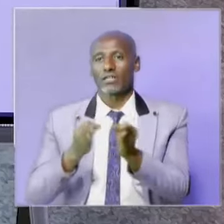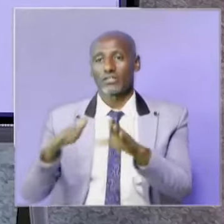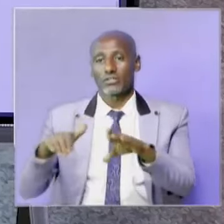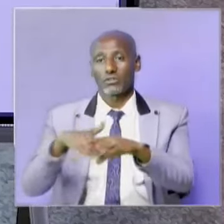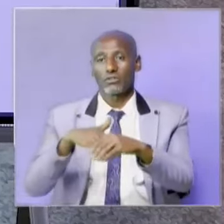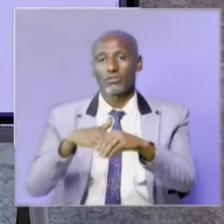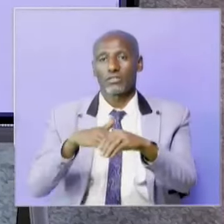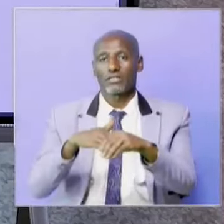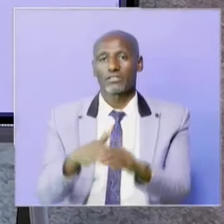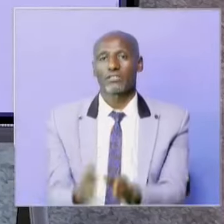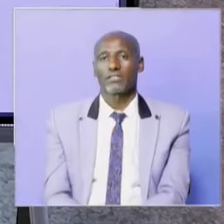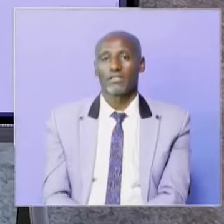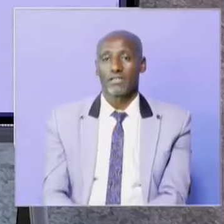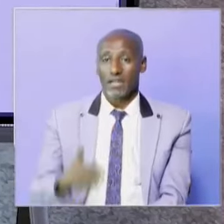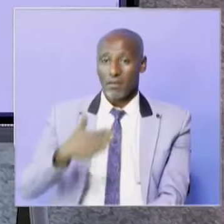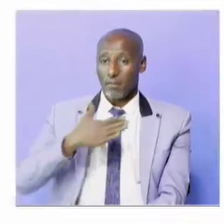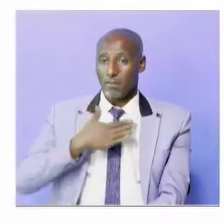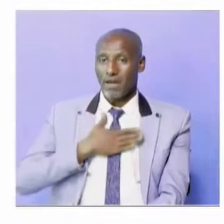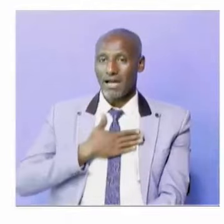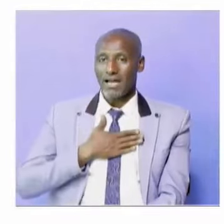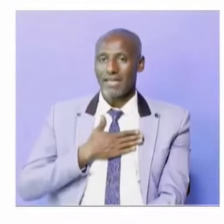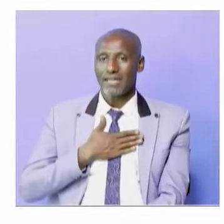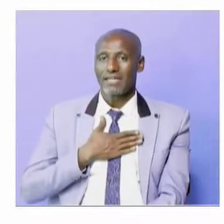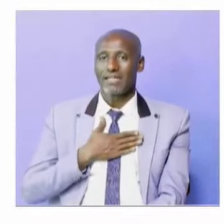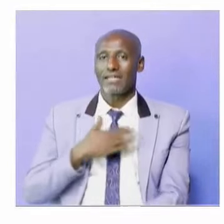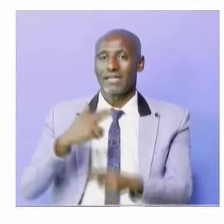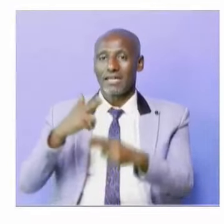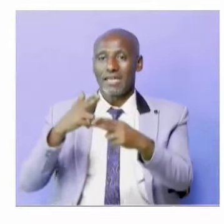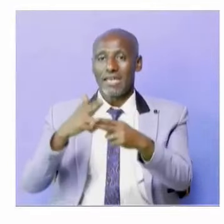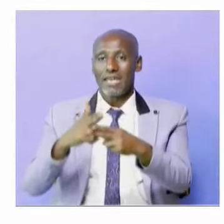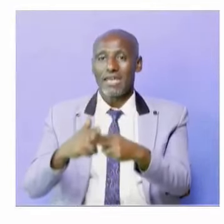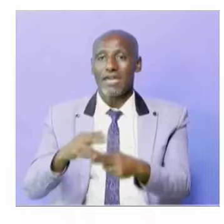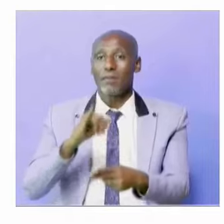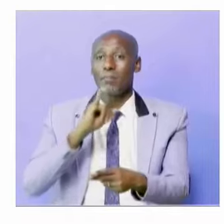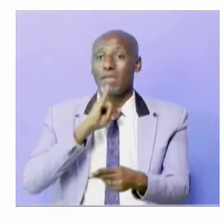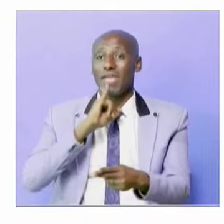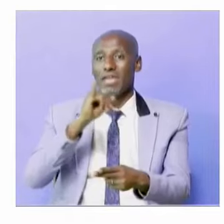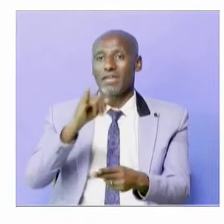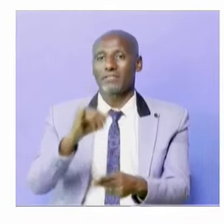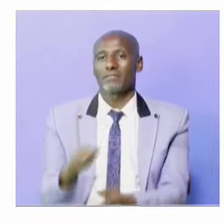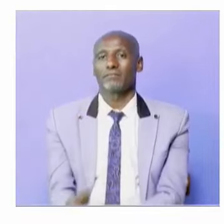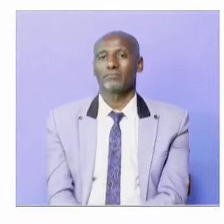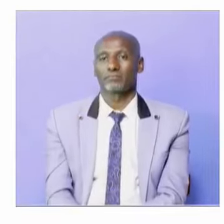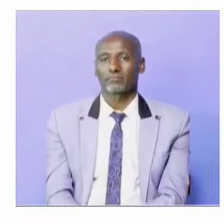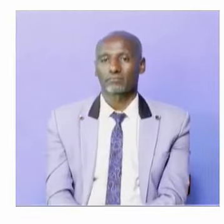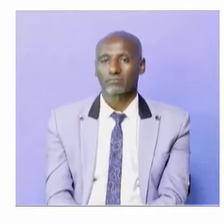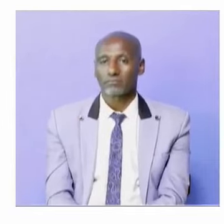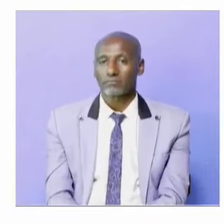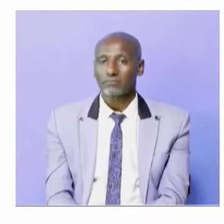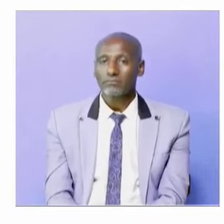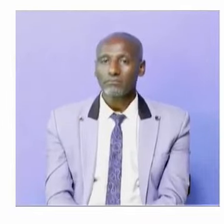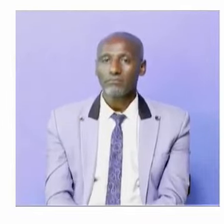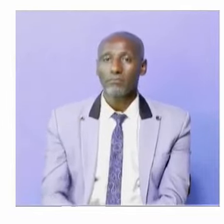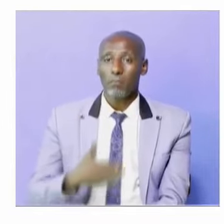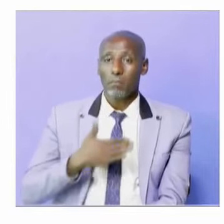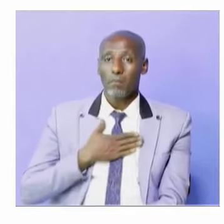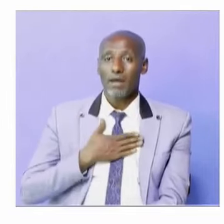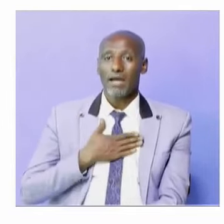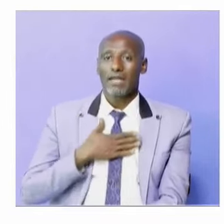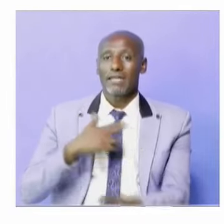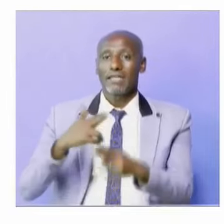self-introducing? Yes, we have to say, my name is.